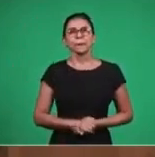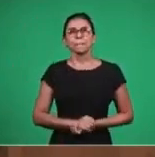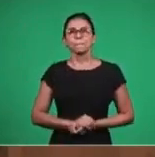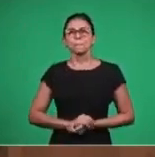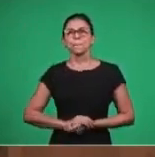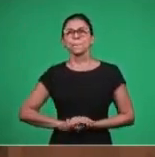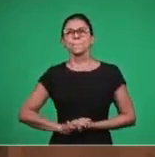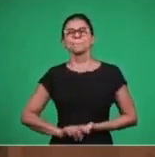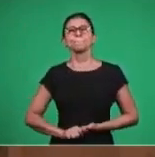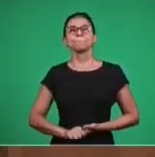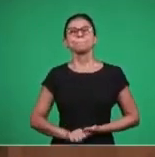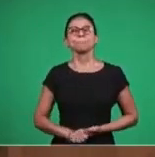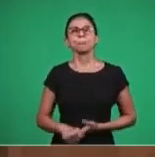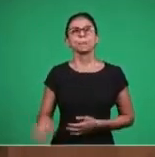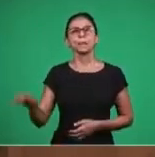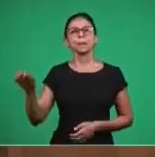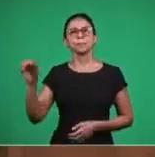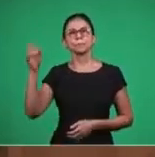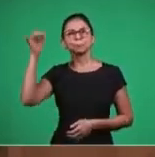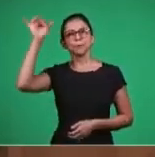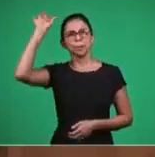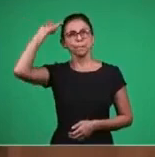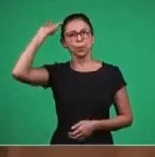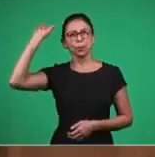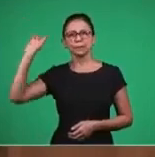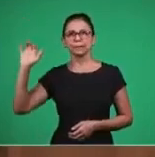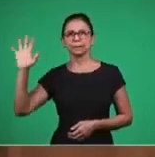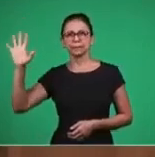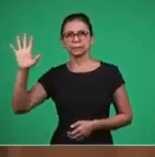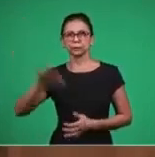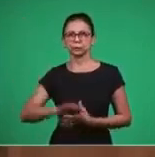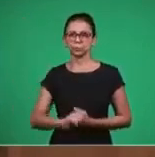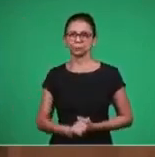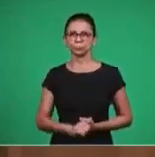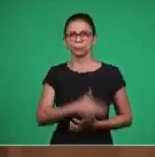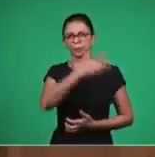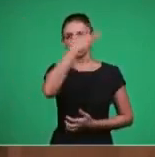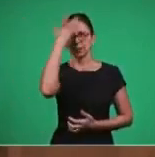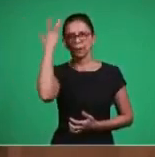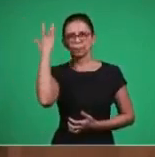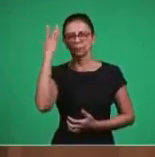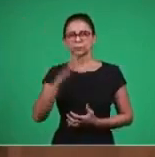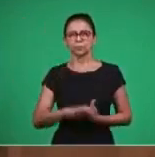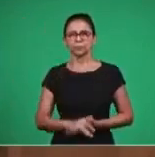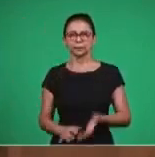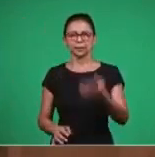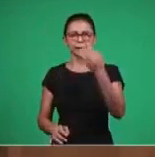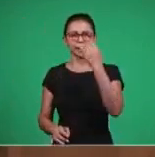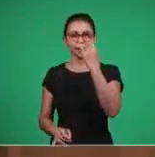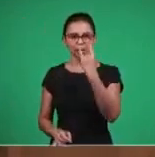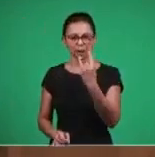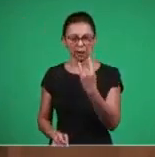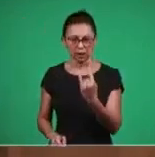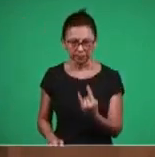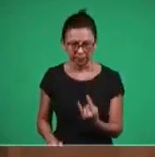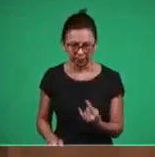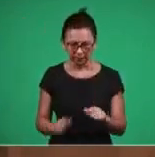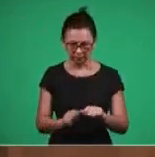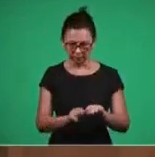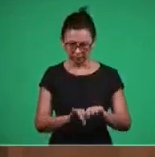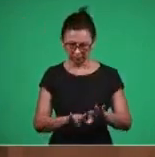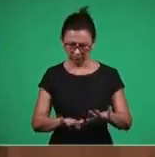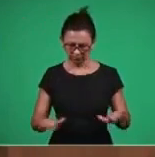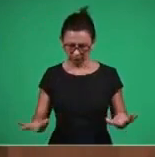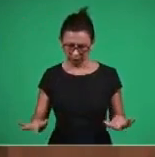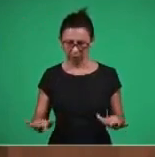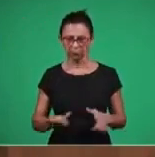brethren. One yoke of oxen that keeps men to the ground. Just mention it.